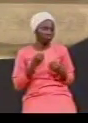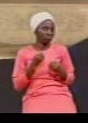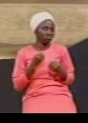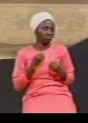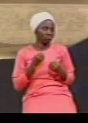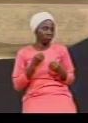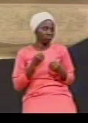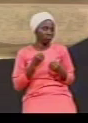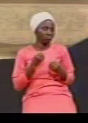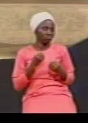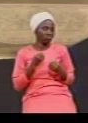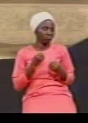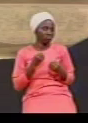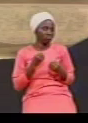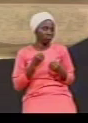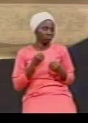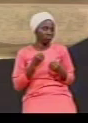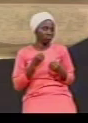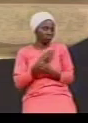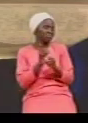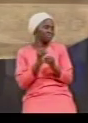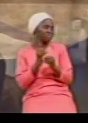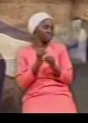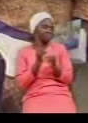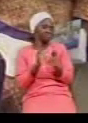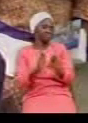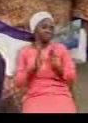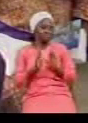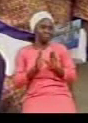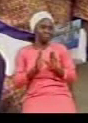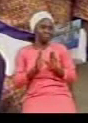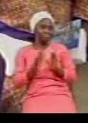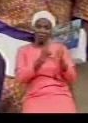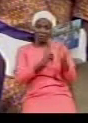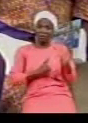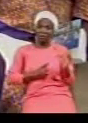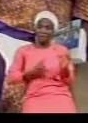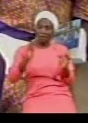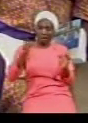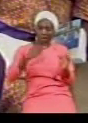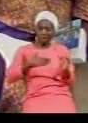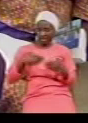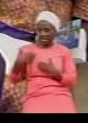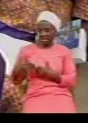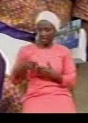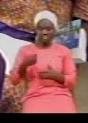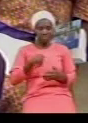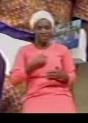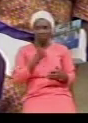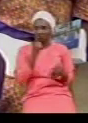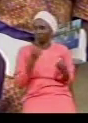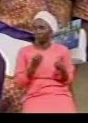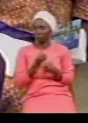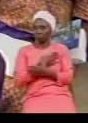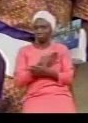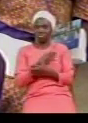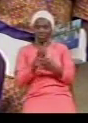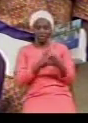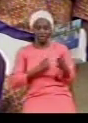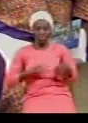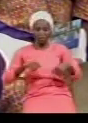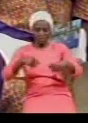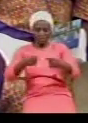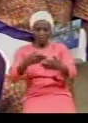not afraid. The Lord is by my side, I'm not afraid. The Lord is going before me, I'm not